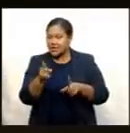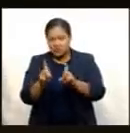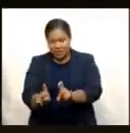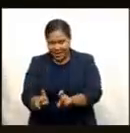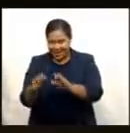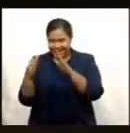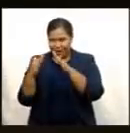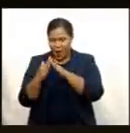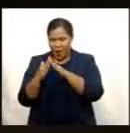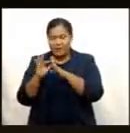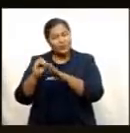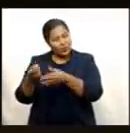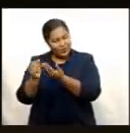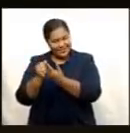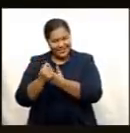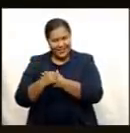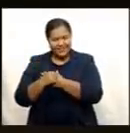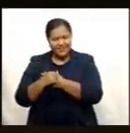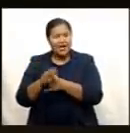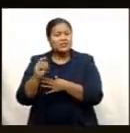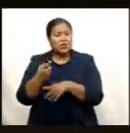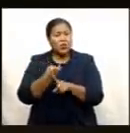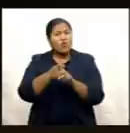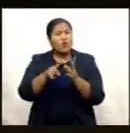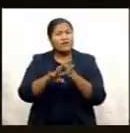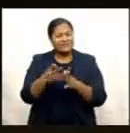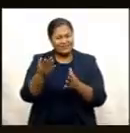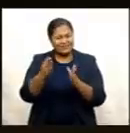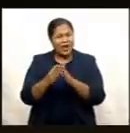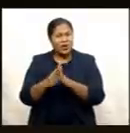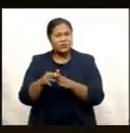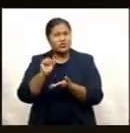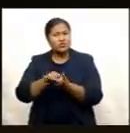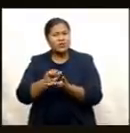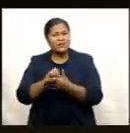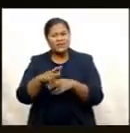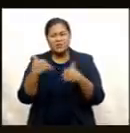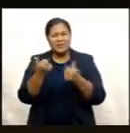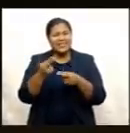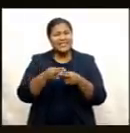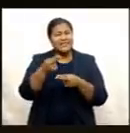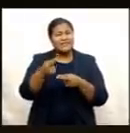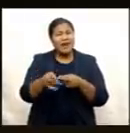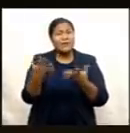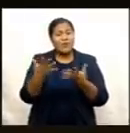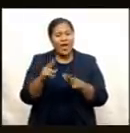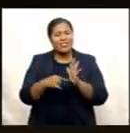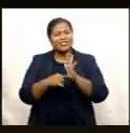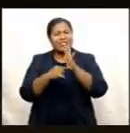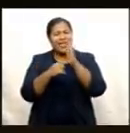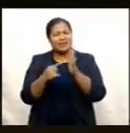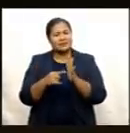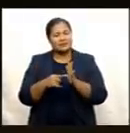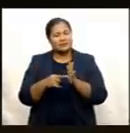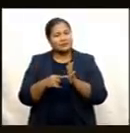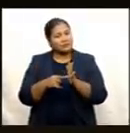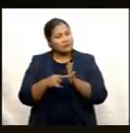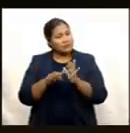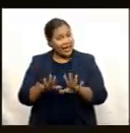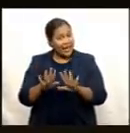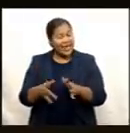indoors to keep safe. Korovo town is a shopping center for most farmers in Tailevu North, including villages